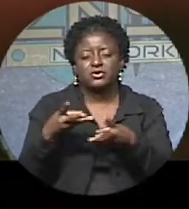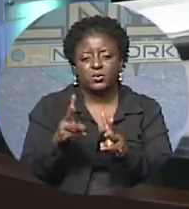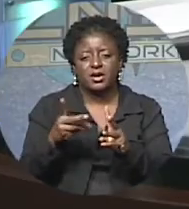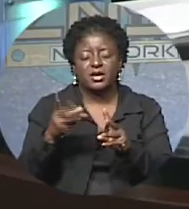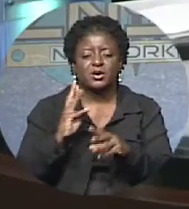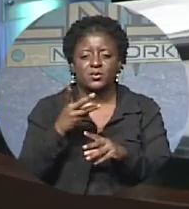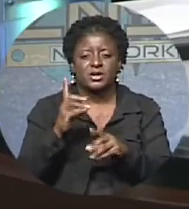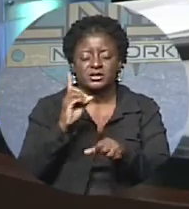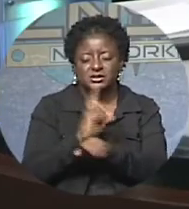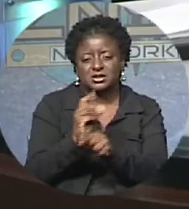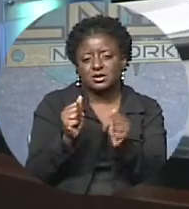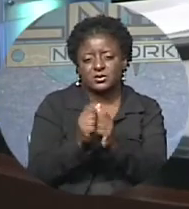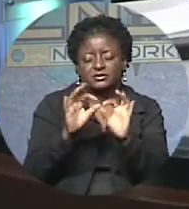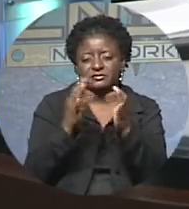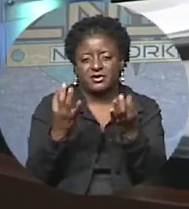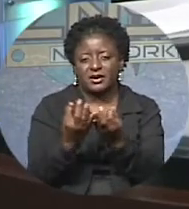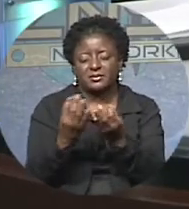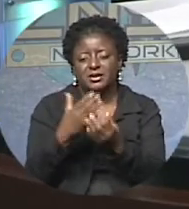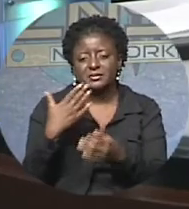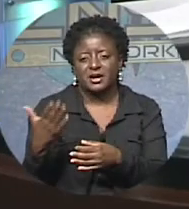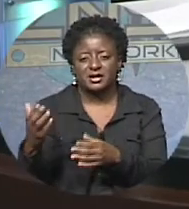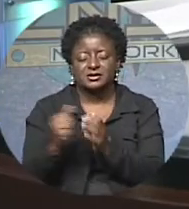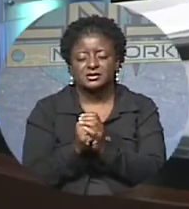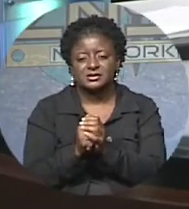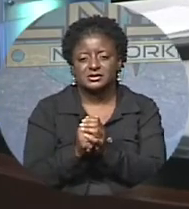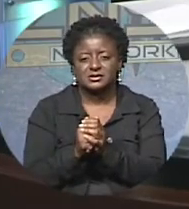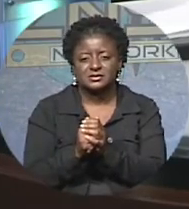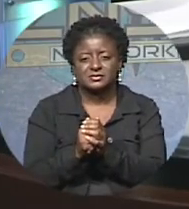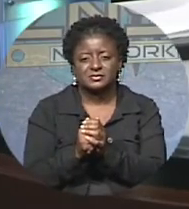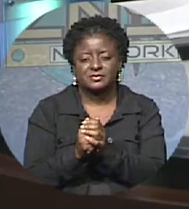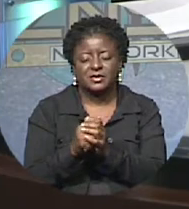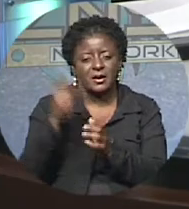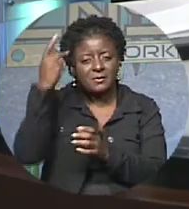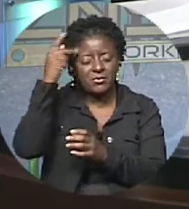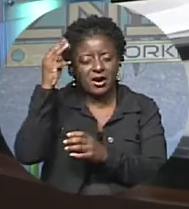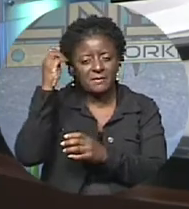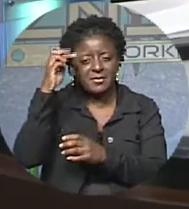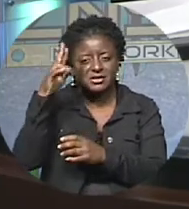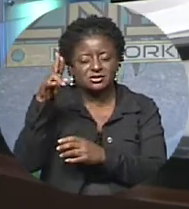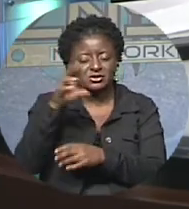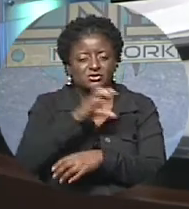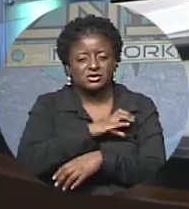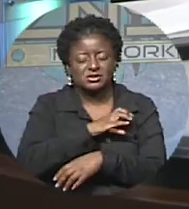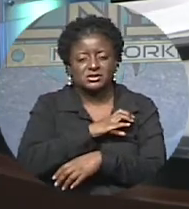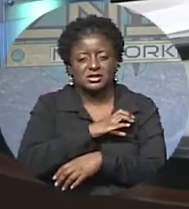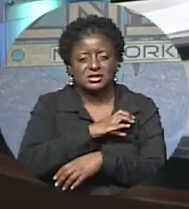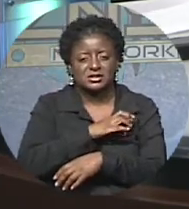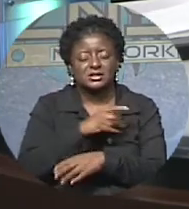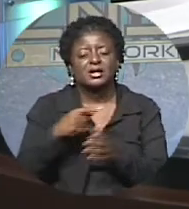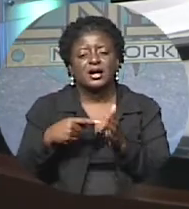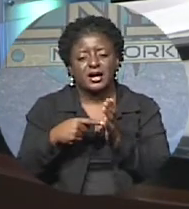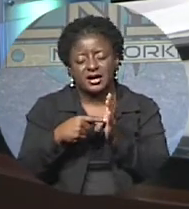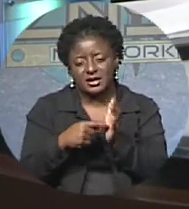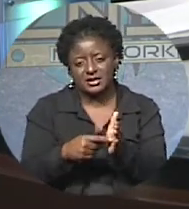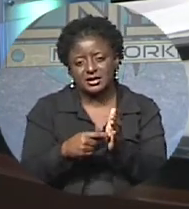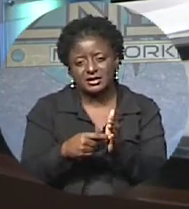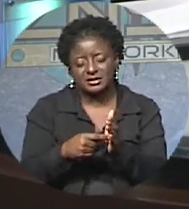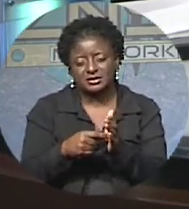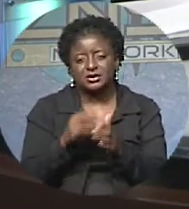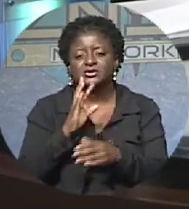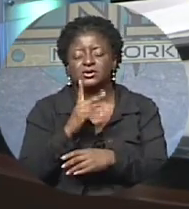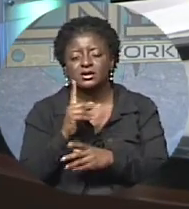matters. Well, Prime Minister Perry Christie, during the wrap-up of the budget debate Tuesday evening, highlighted what he calls the